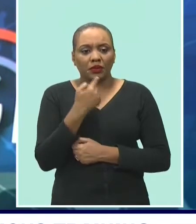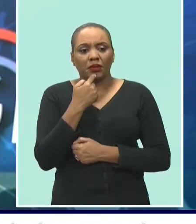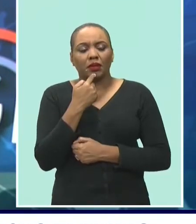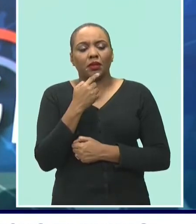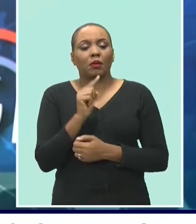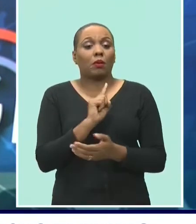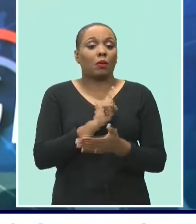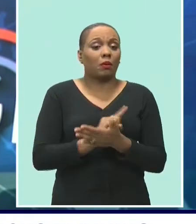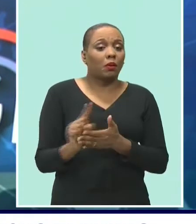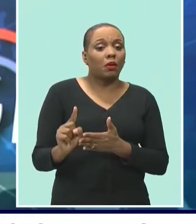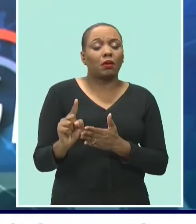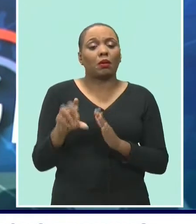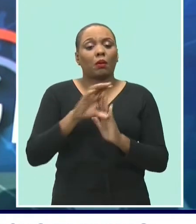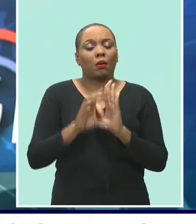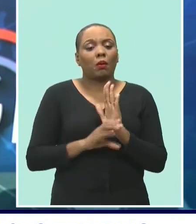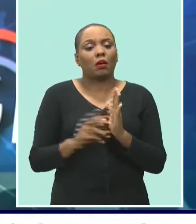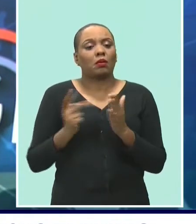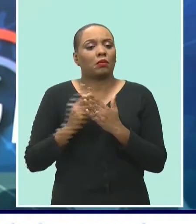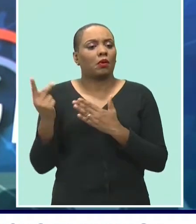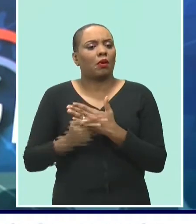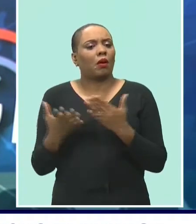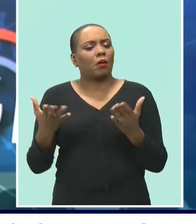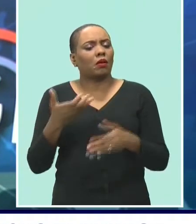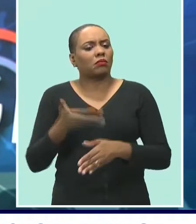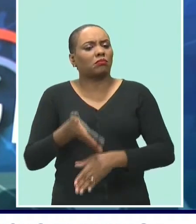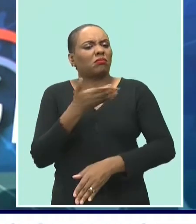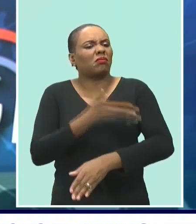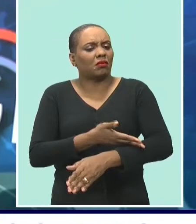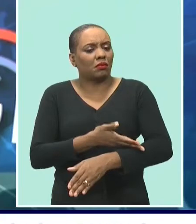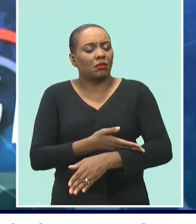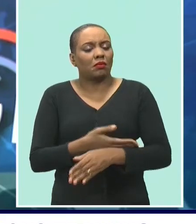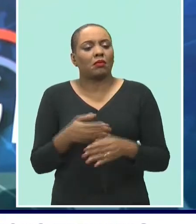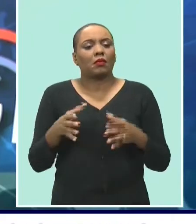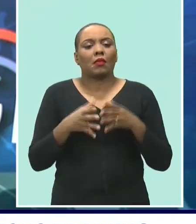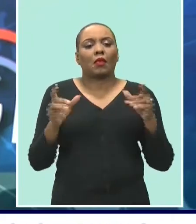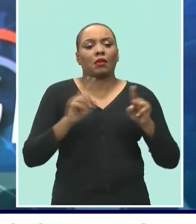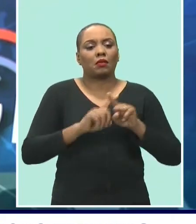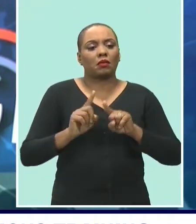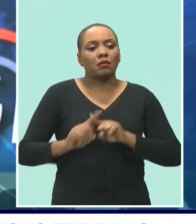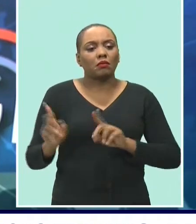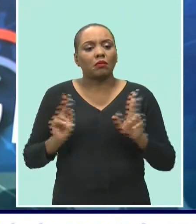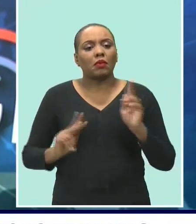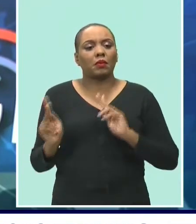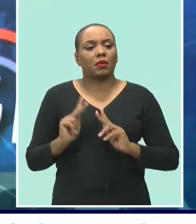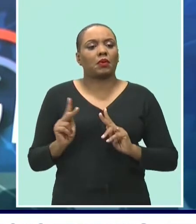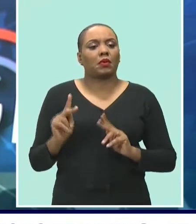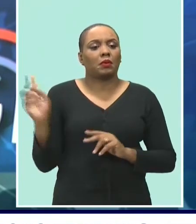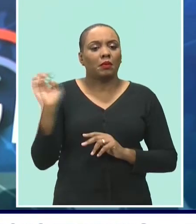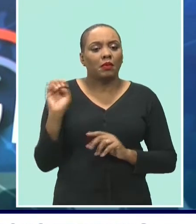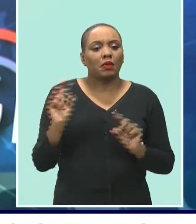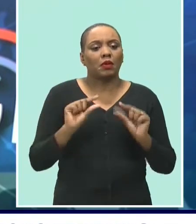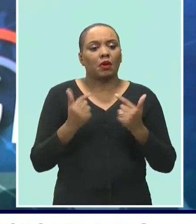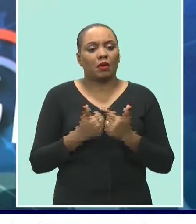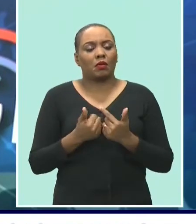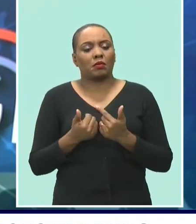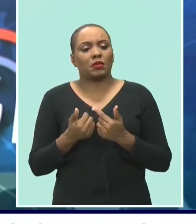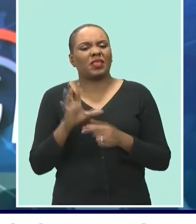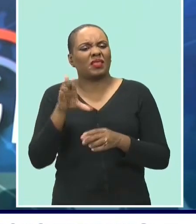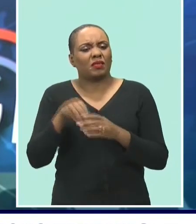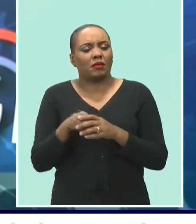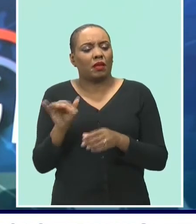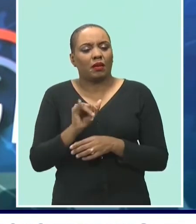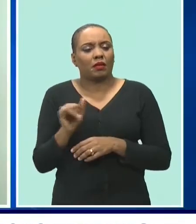week-long course seeks to improve media relations with a number of military and emergency response groups, including the Barbados Fire